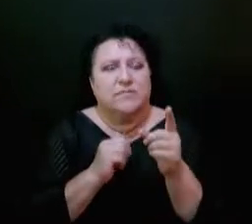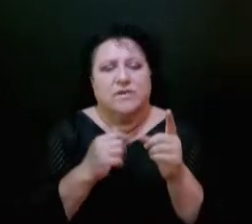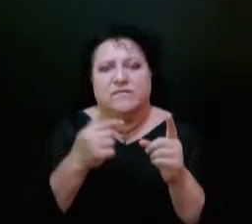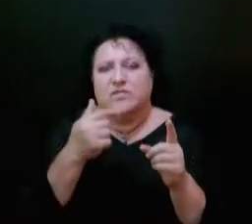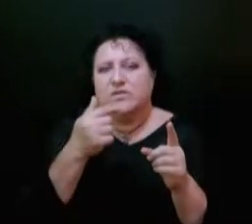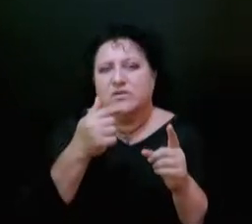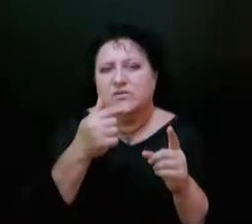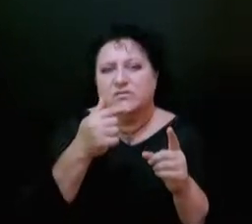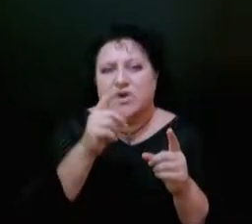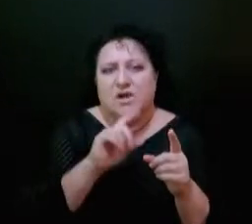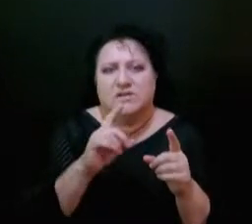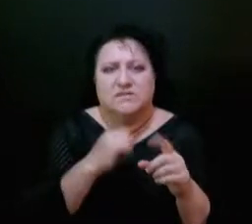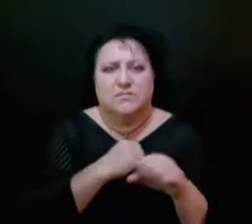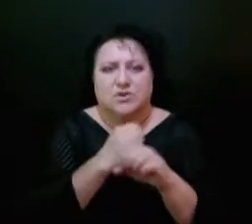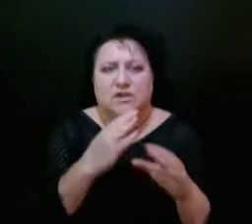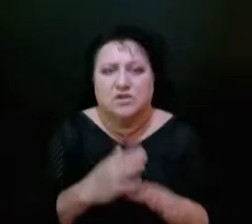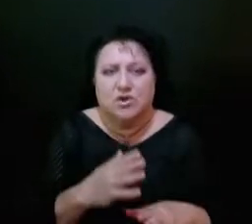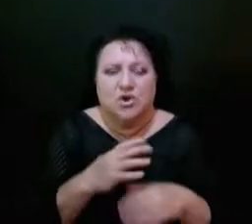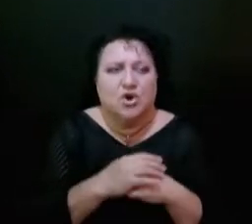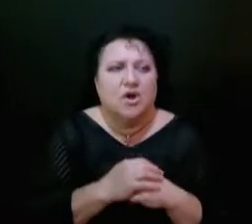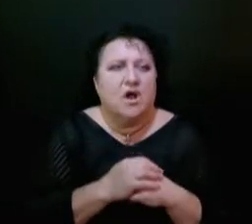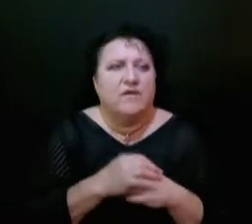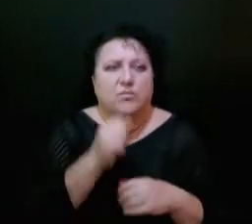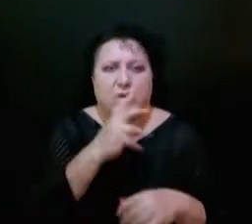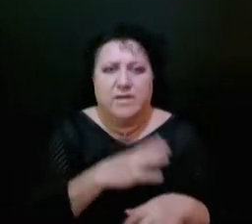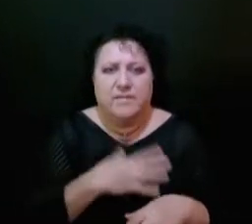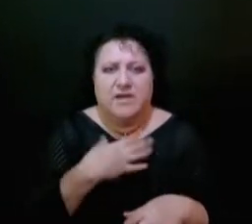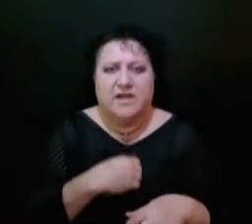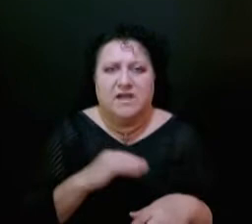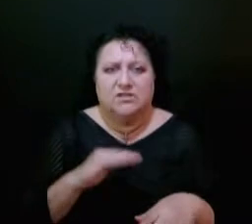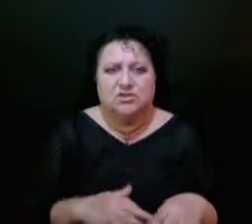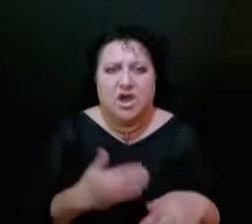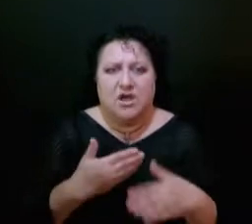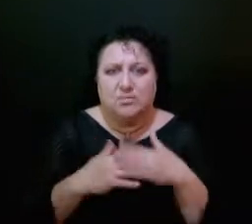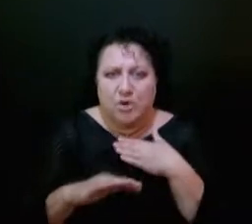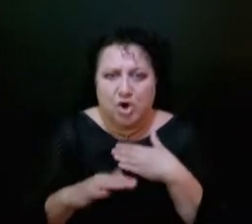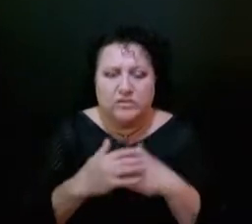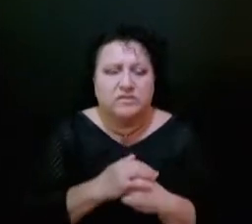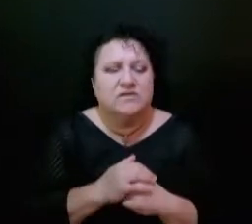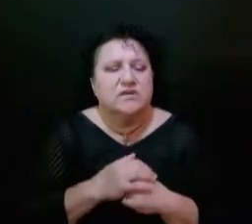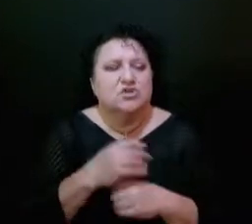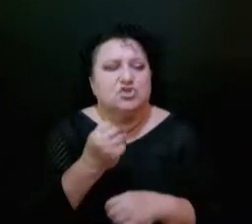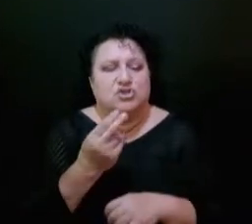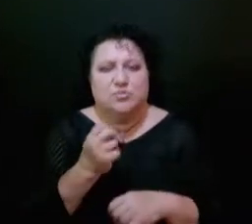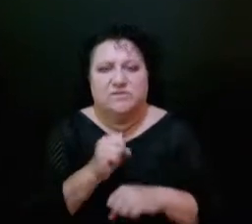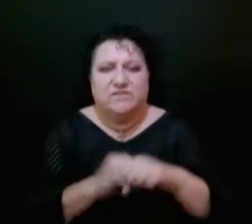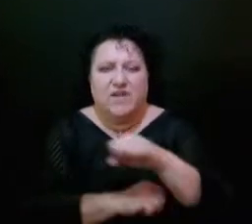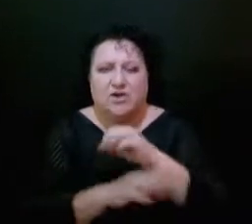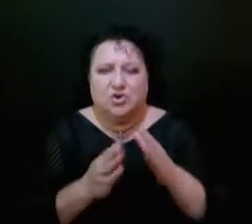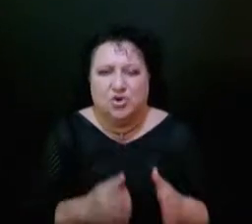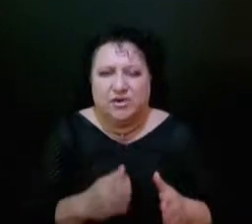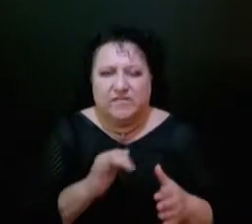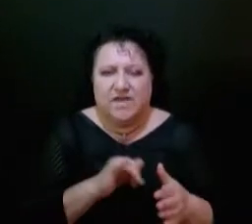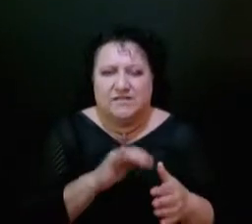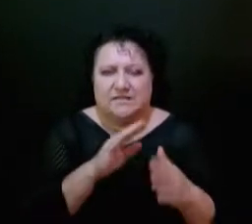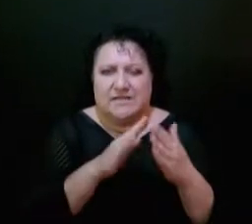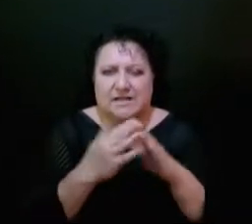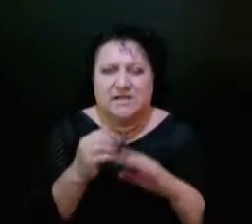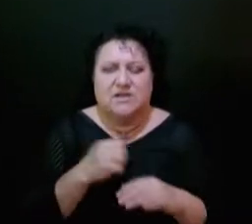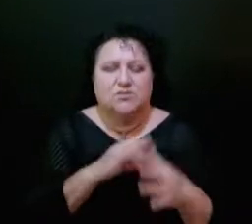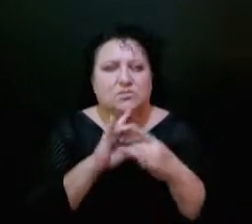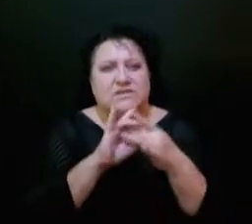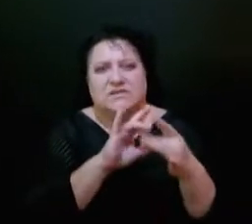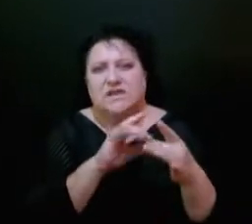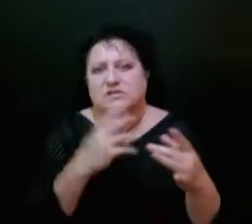in childbirth, and she was believed to be the founder of that city. Her worship was so linked with that city that the political and